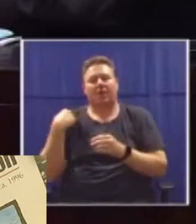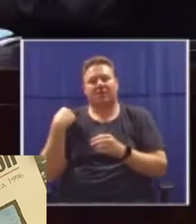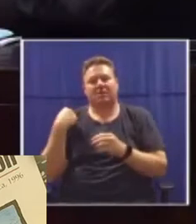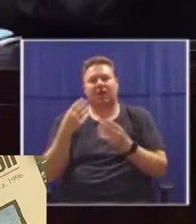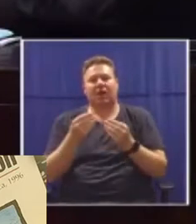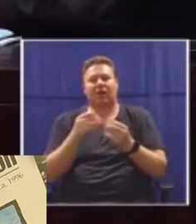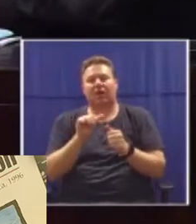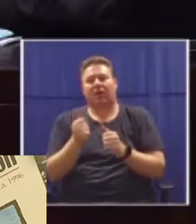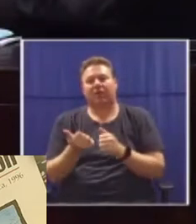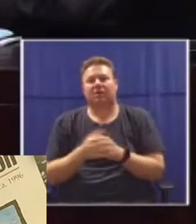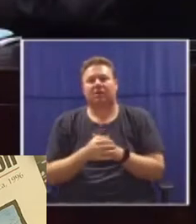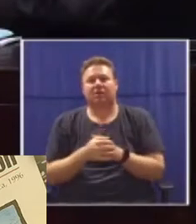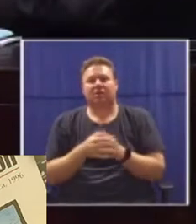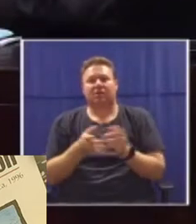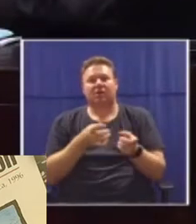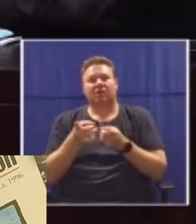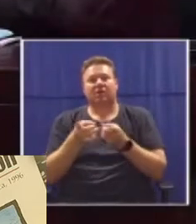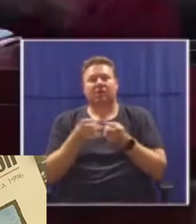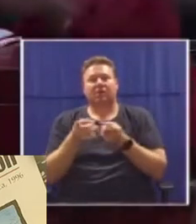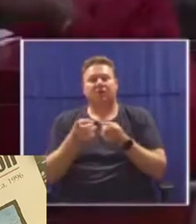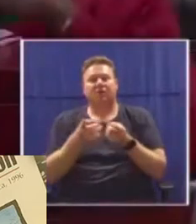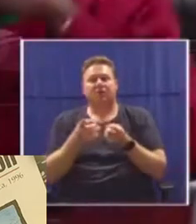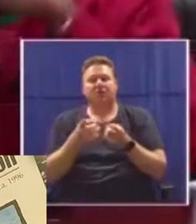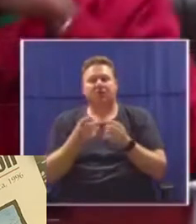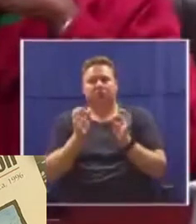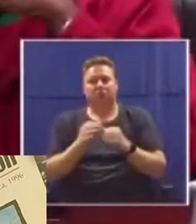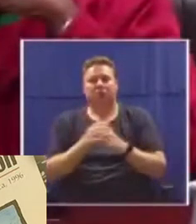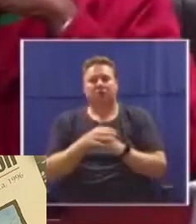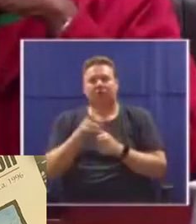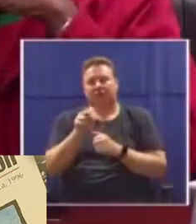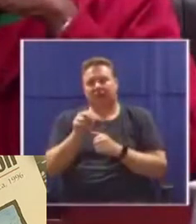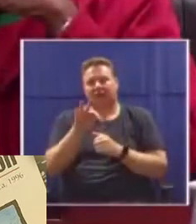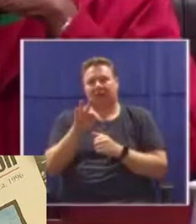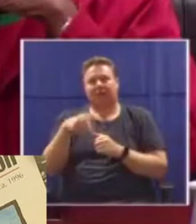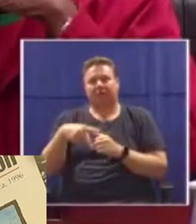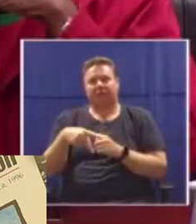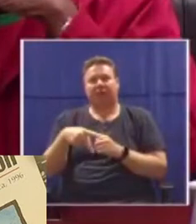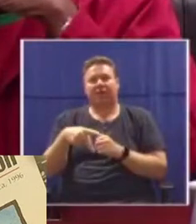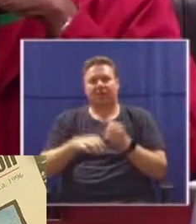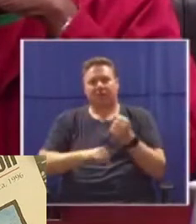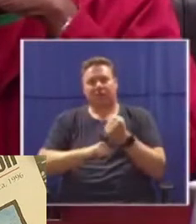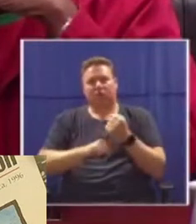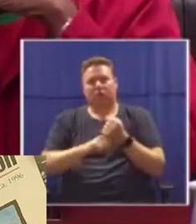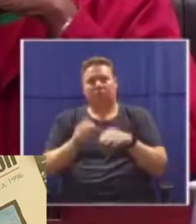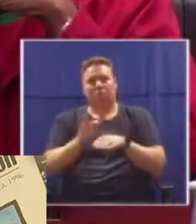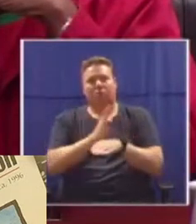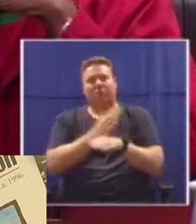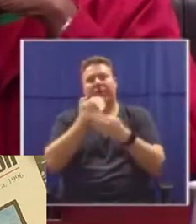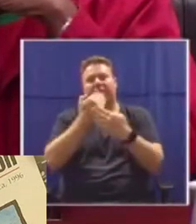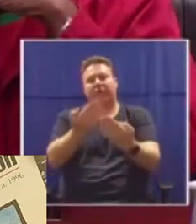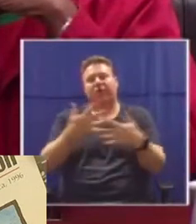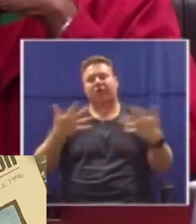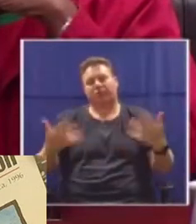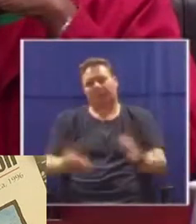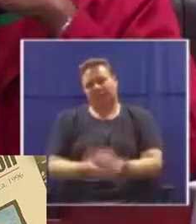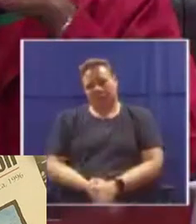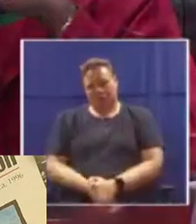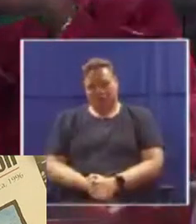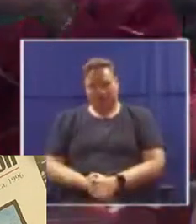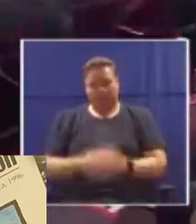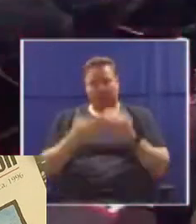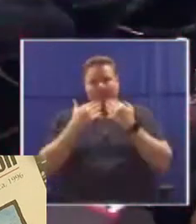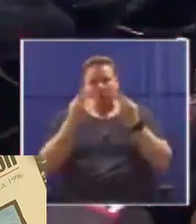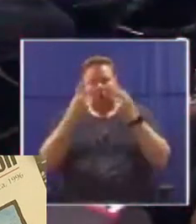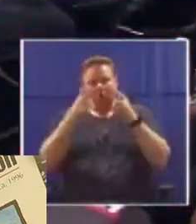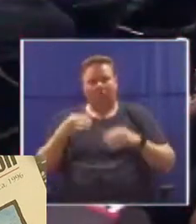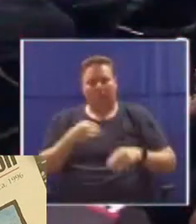be able to deal with this timeously. So the National Freedom Party supports this bill. Thank you very much. Thank you, Honorable